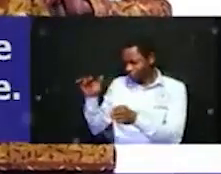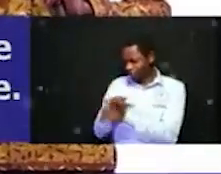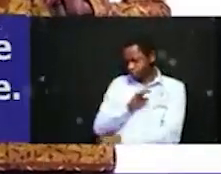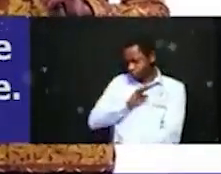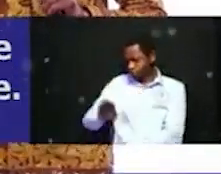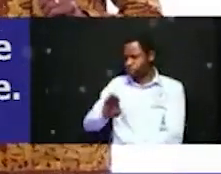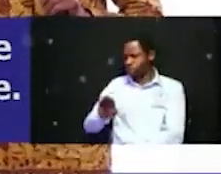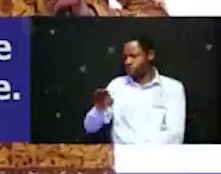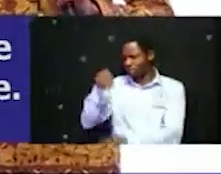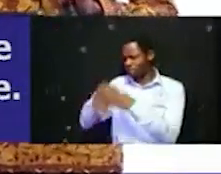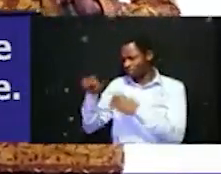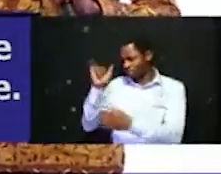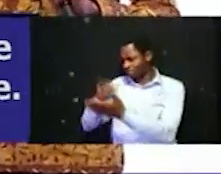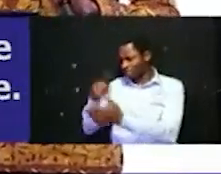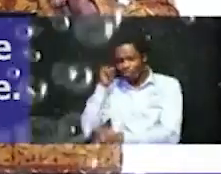value.